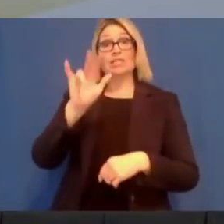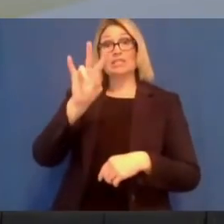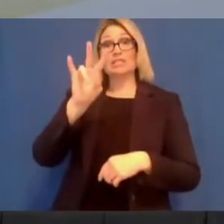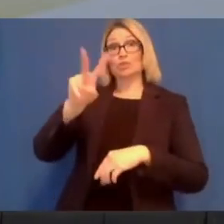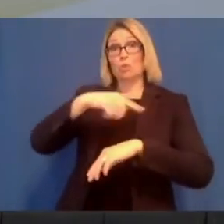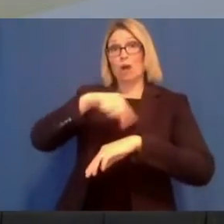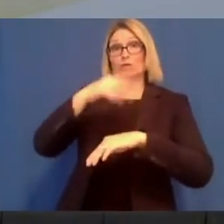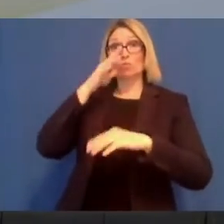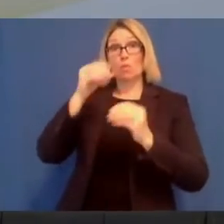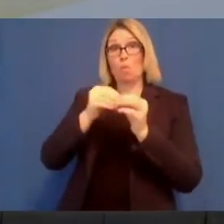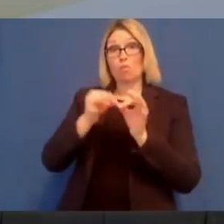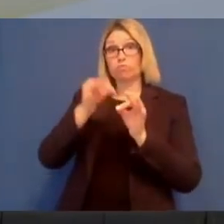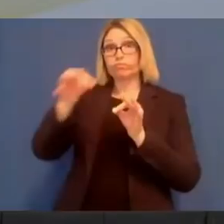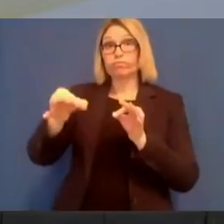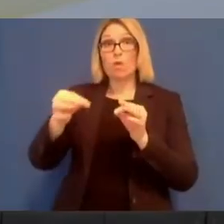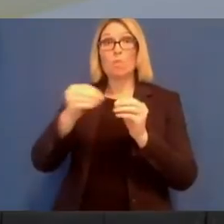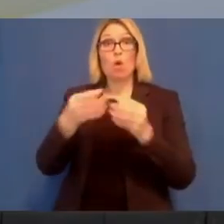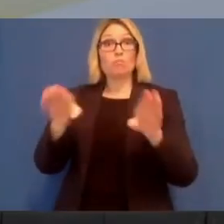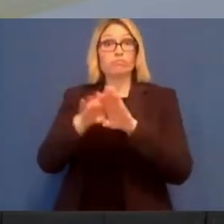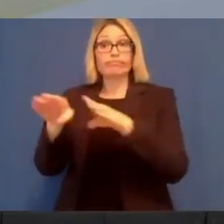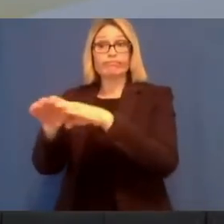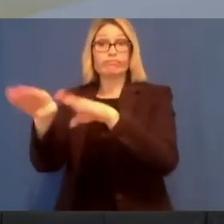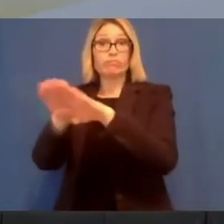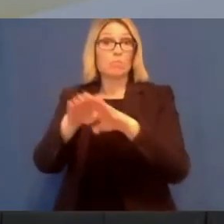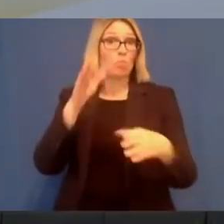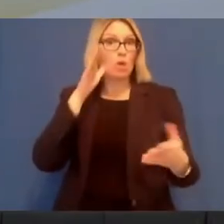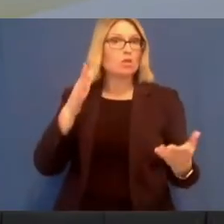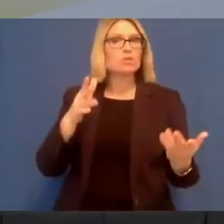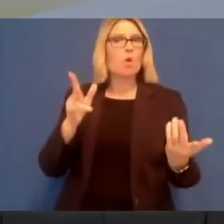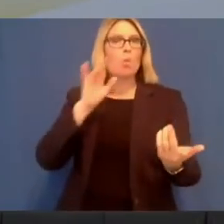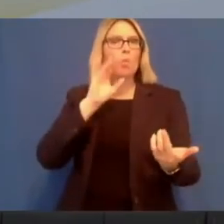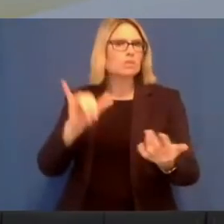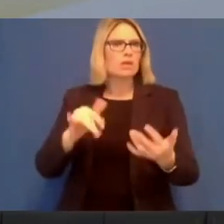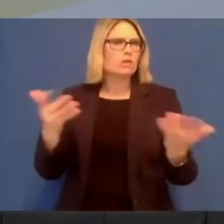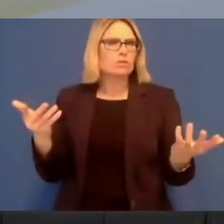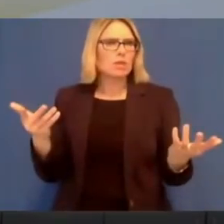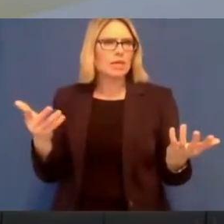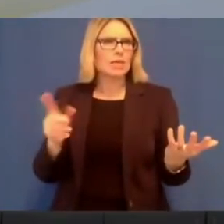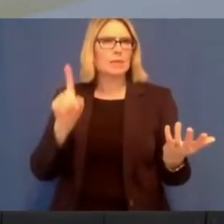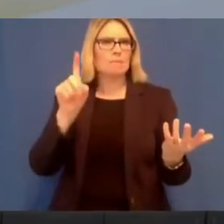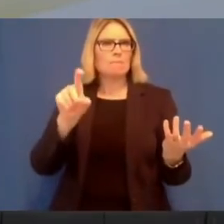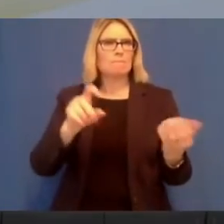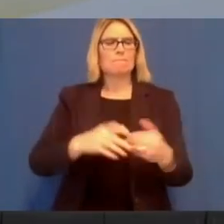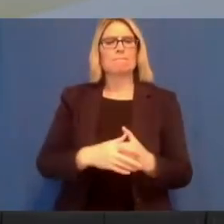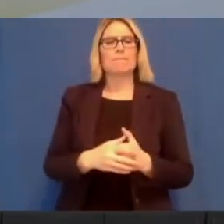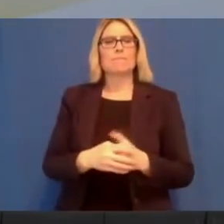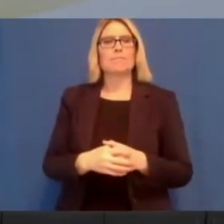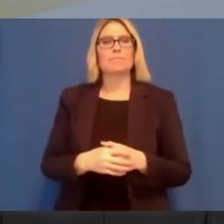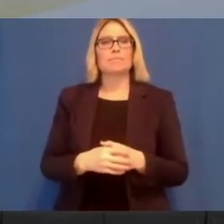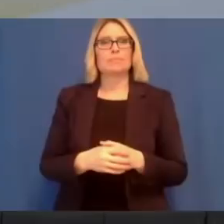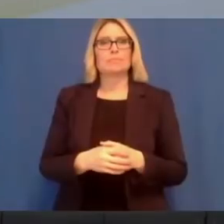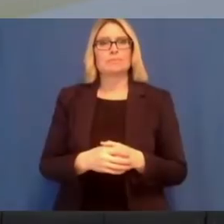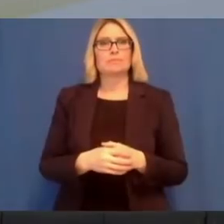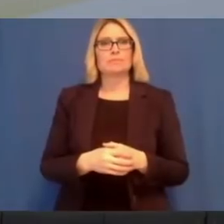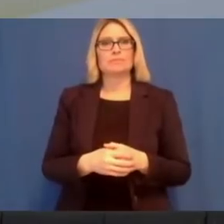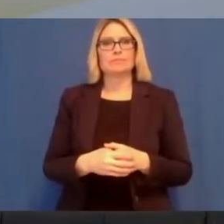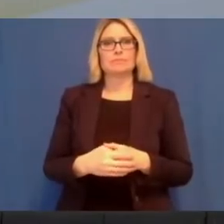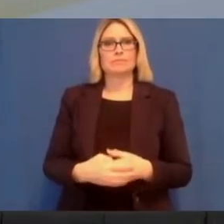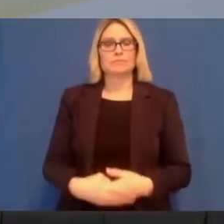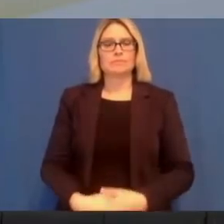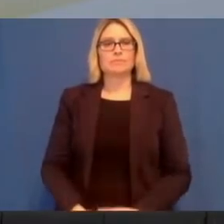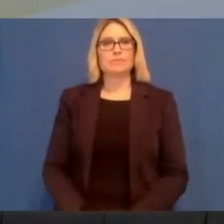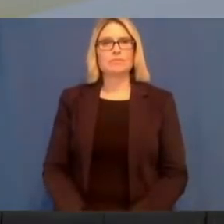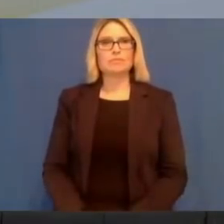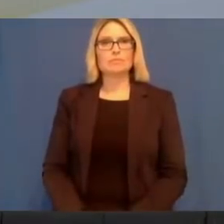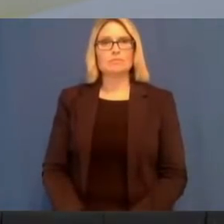Or I guess what are the parameters that might come into play to sort of see an extension of that? Well, I